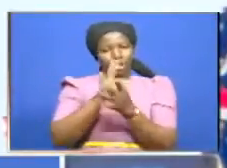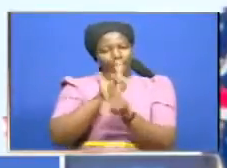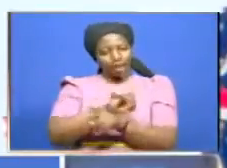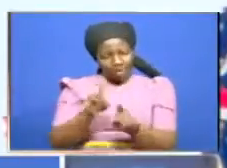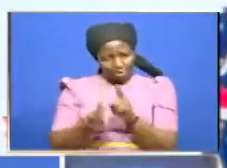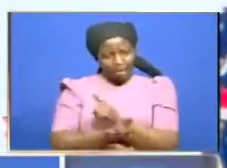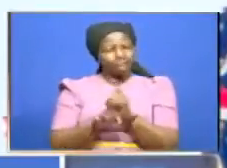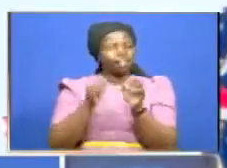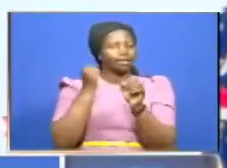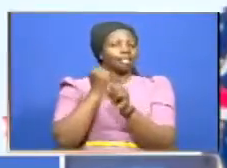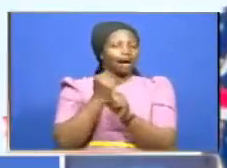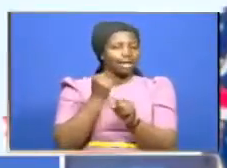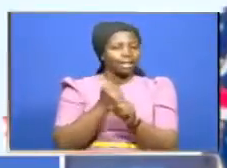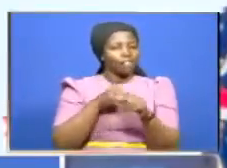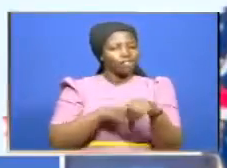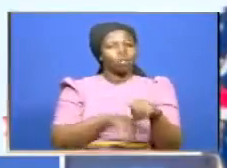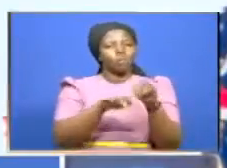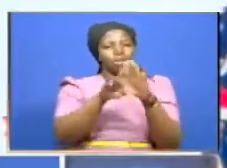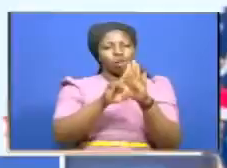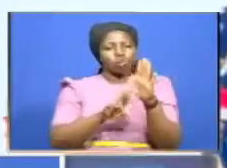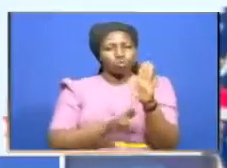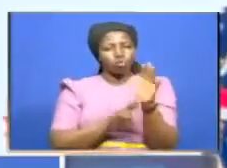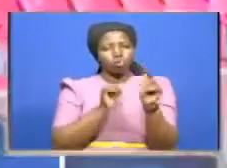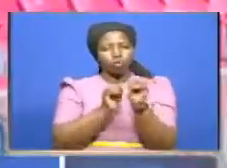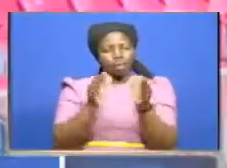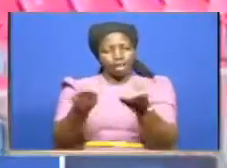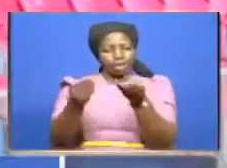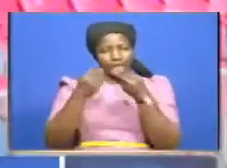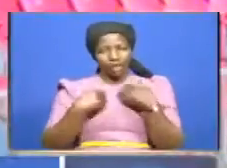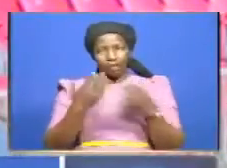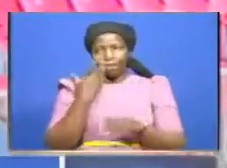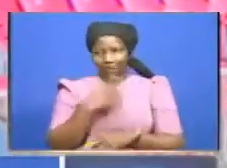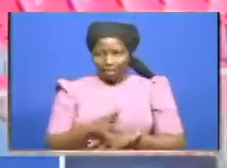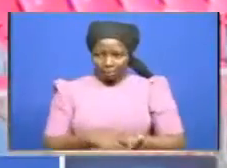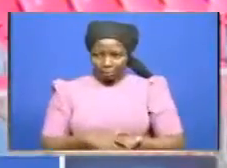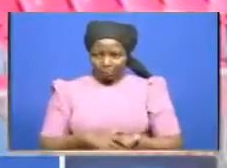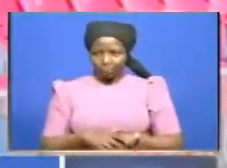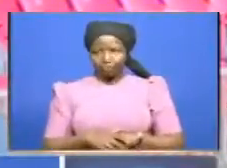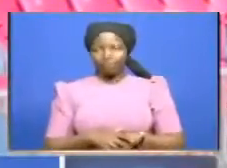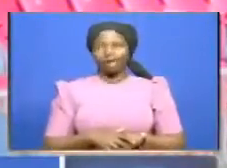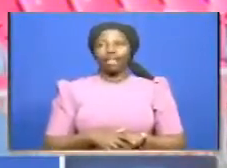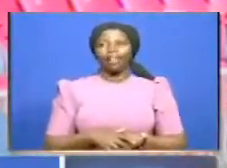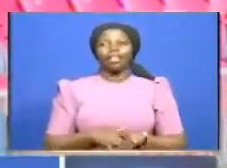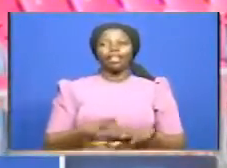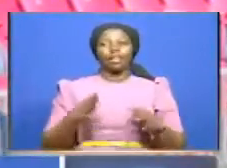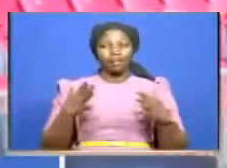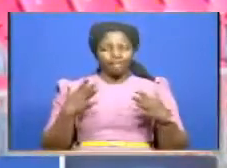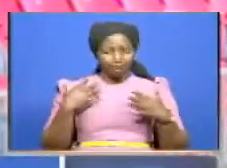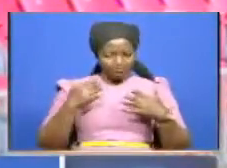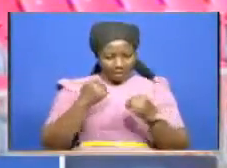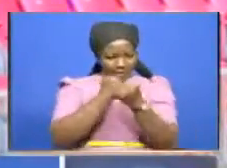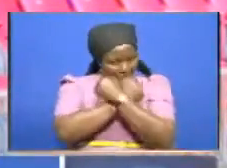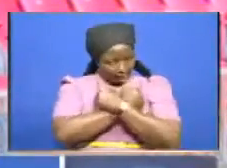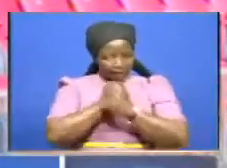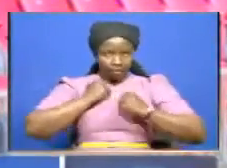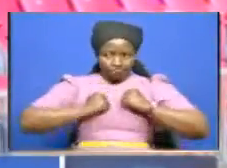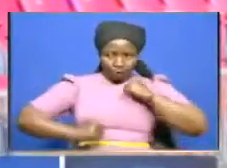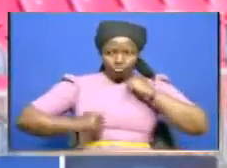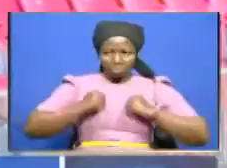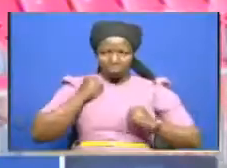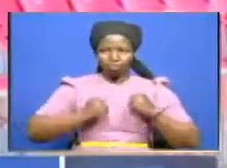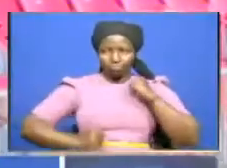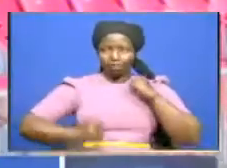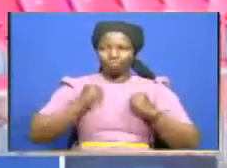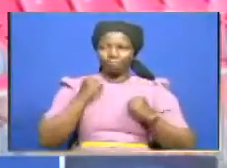done according to the regulations that have been given. Kenya wanapenda mchezo ya riadha.